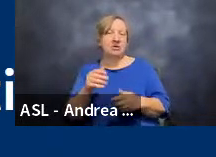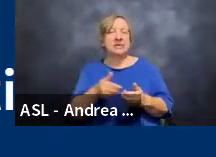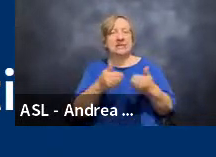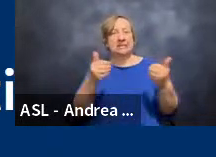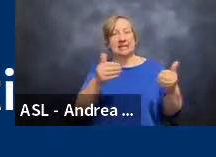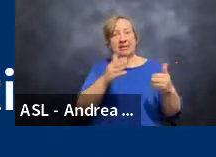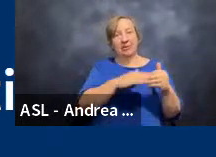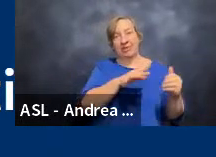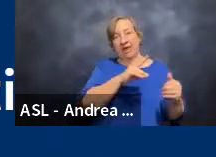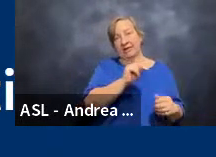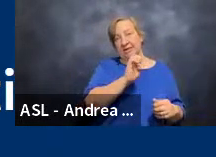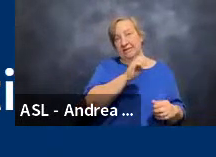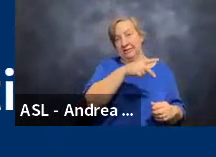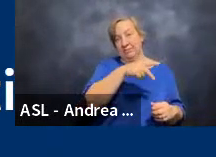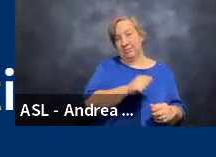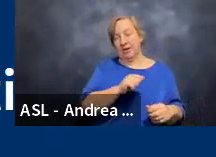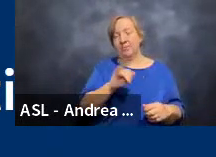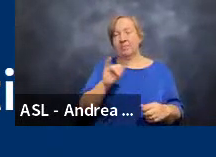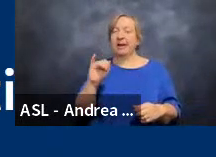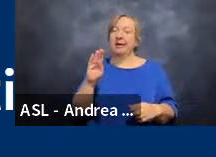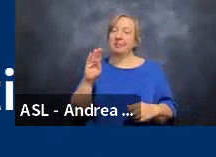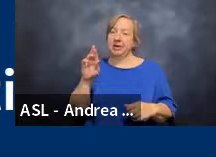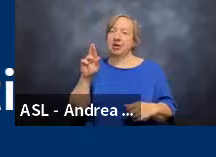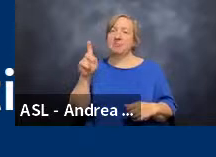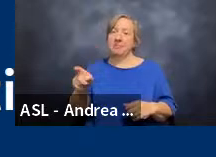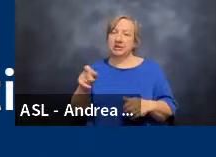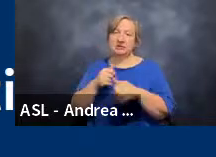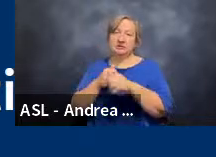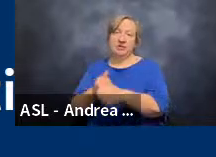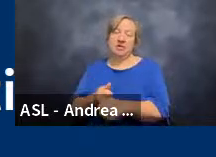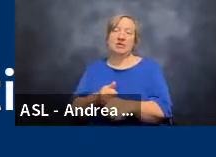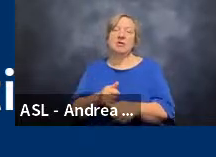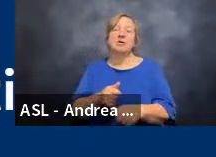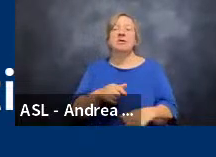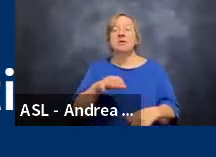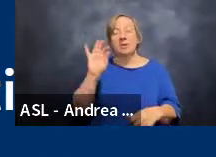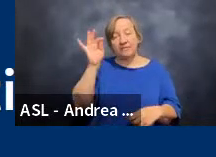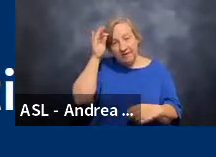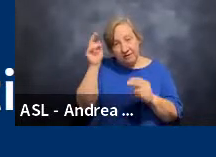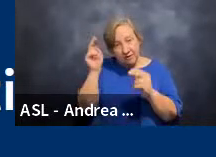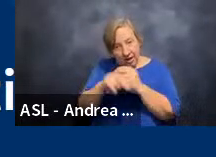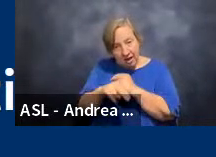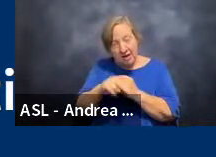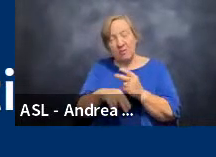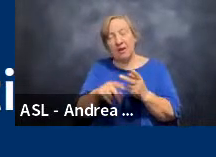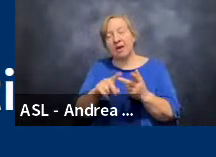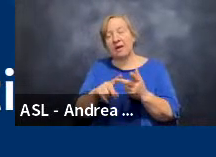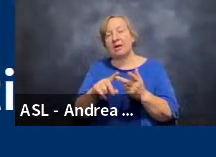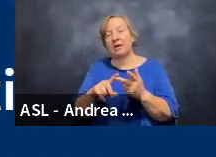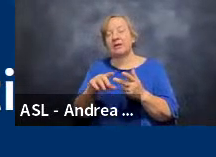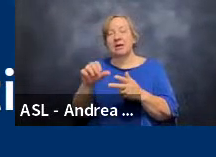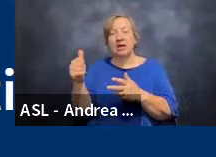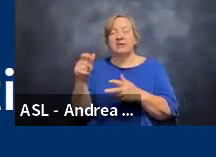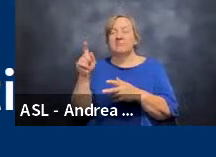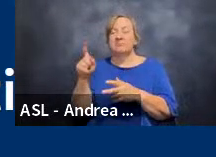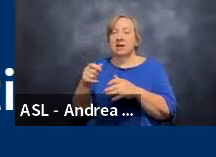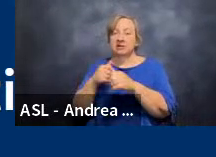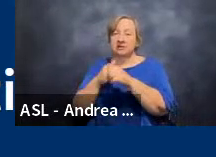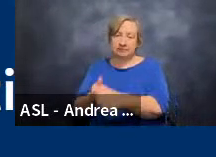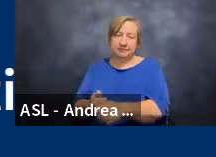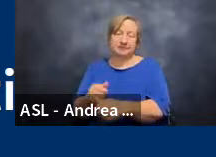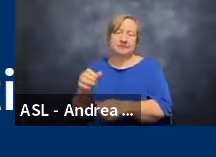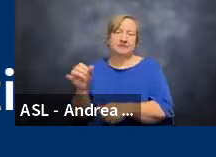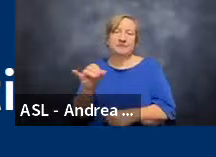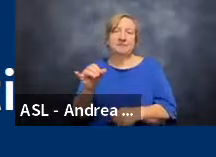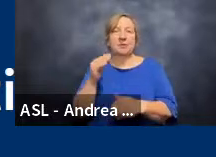must comply with, and similar to NEPA, Federal Highway and FTA are also co-leading this process. It is a procedural